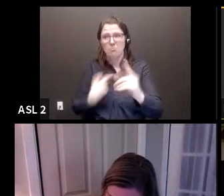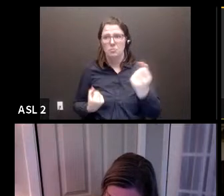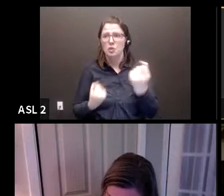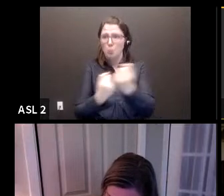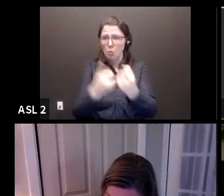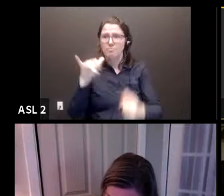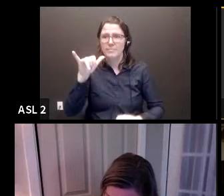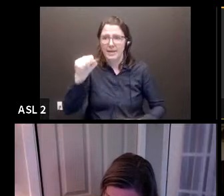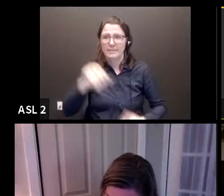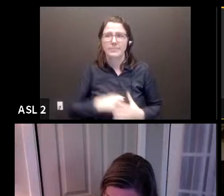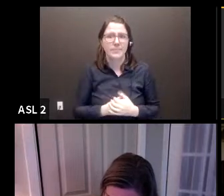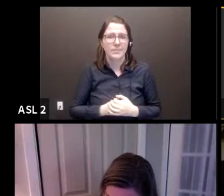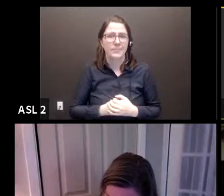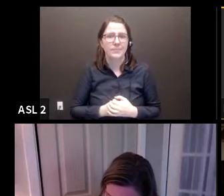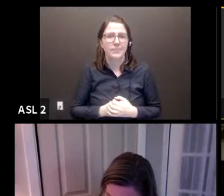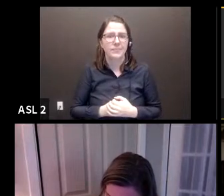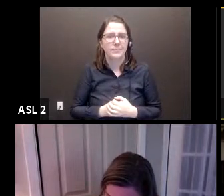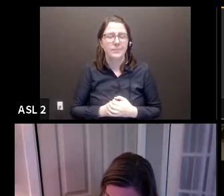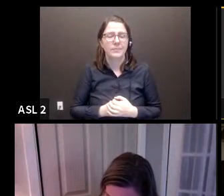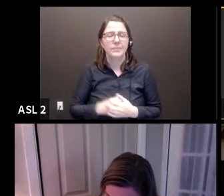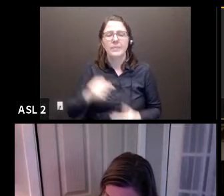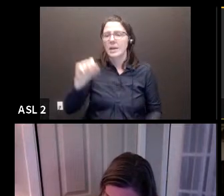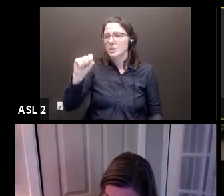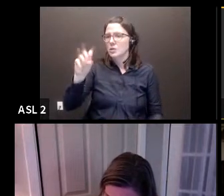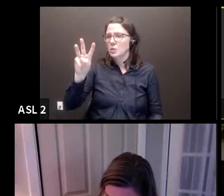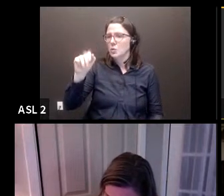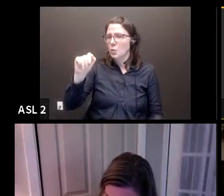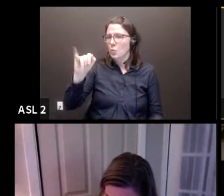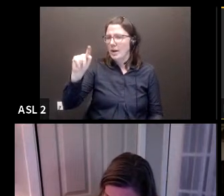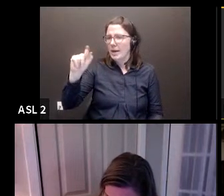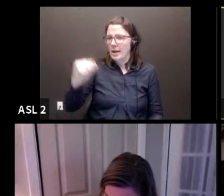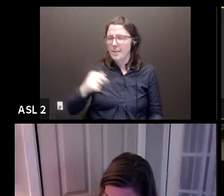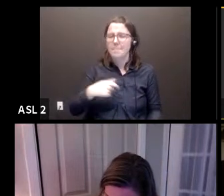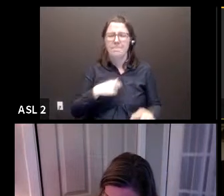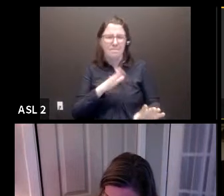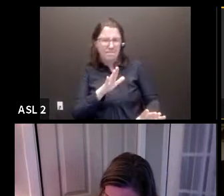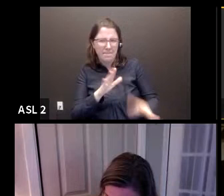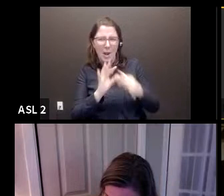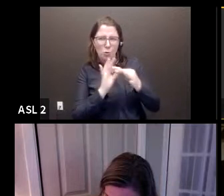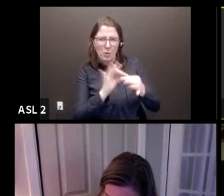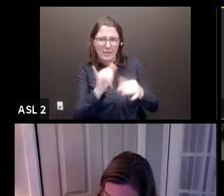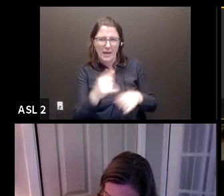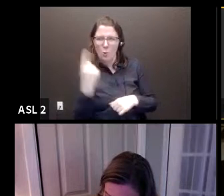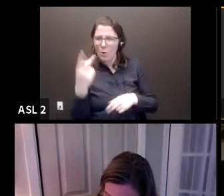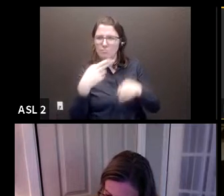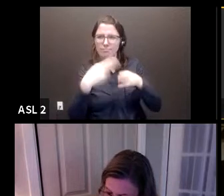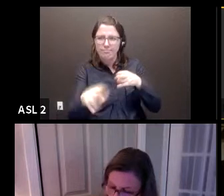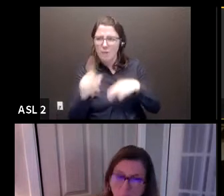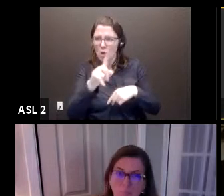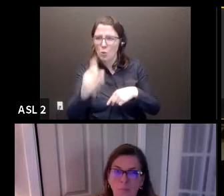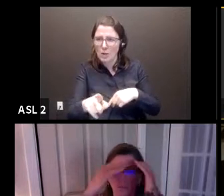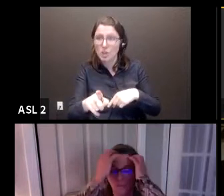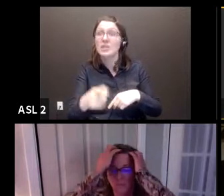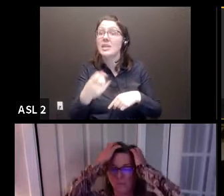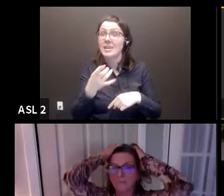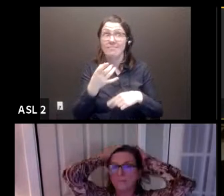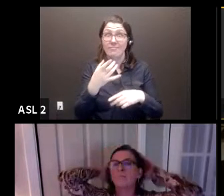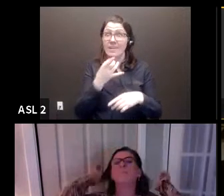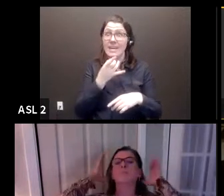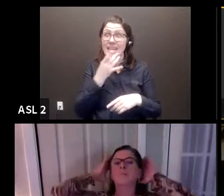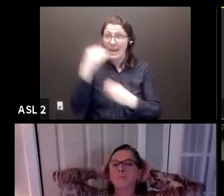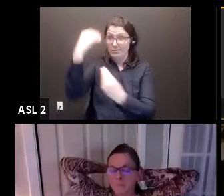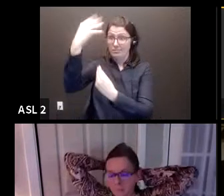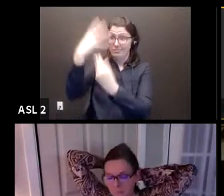one one quick question maybe um is it do whose responsibility is it to implement these red light cameras or speed